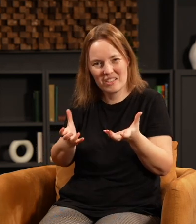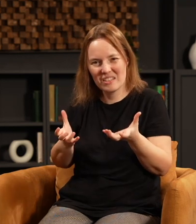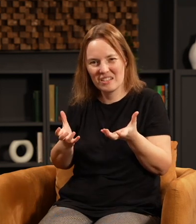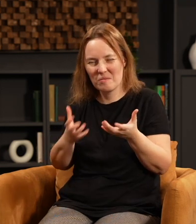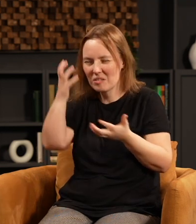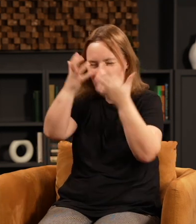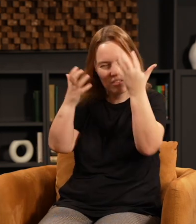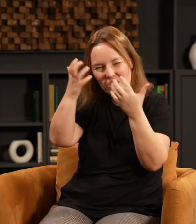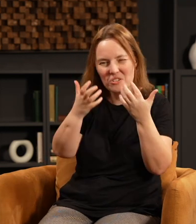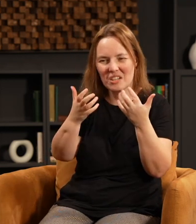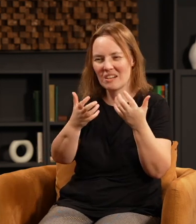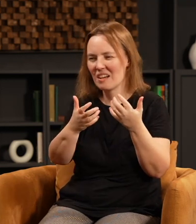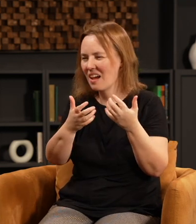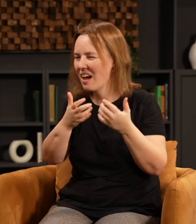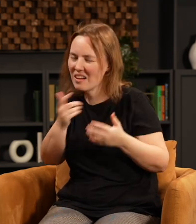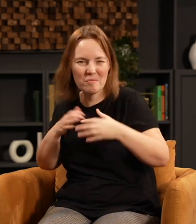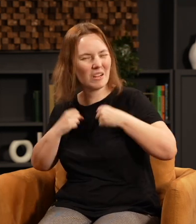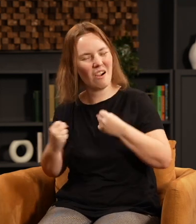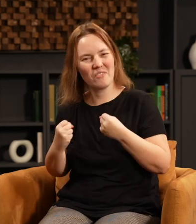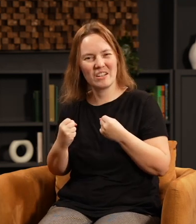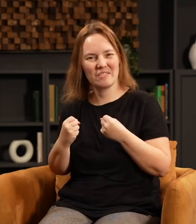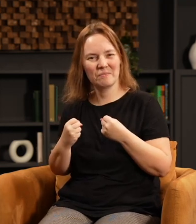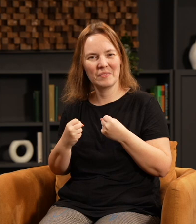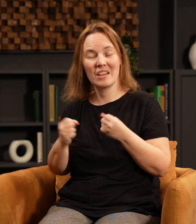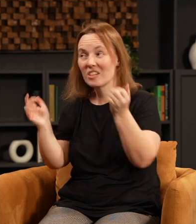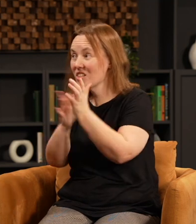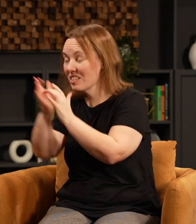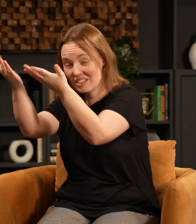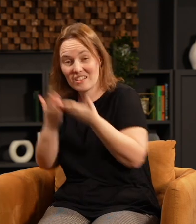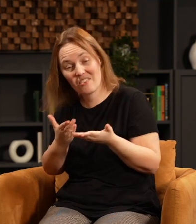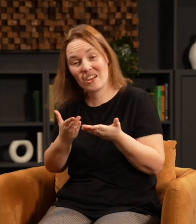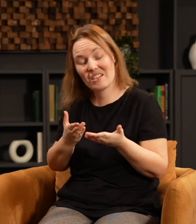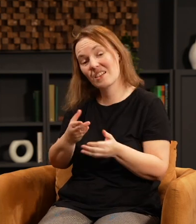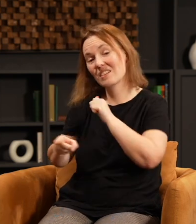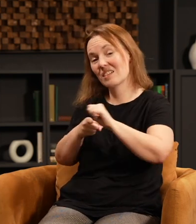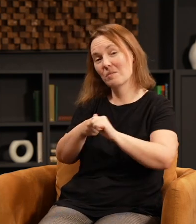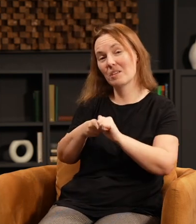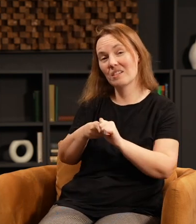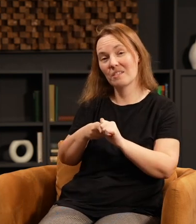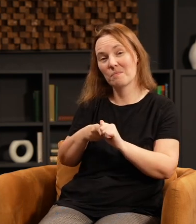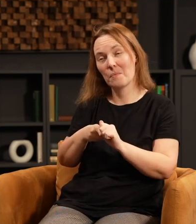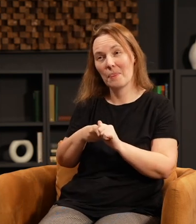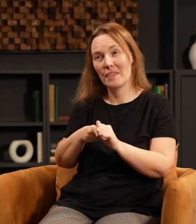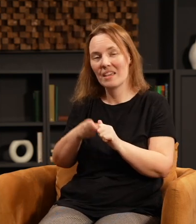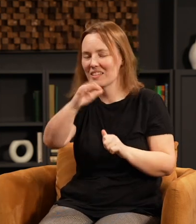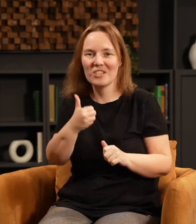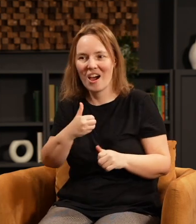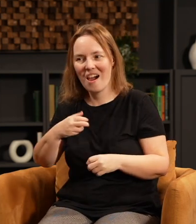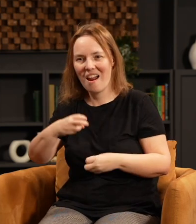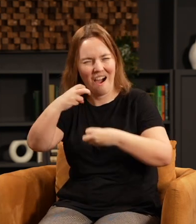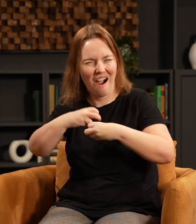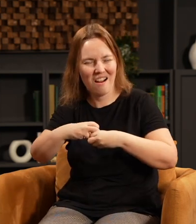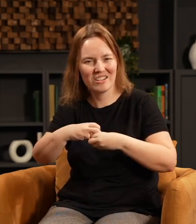of confidence. But you see, the beautiful thing is Jesus says is, I've given you disciplines. And a discipline, as we've said many times before, is not a hardship.